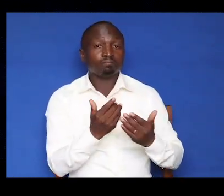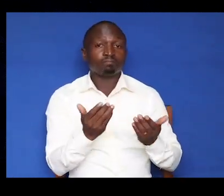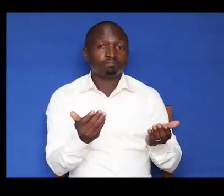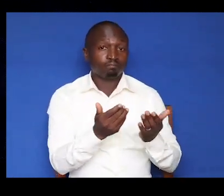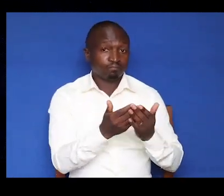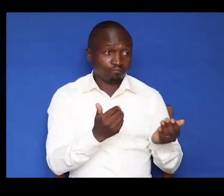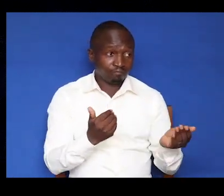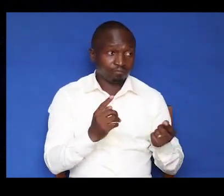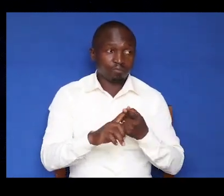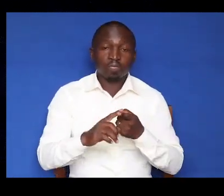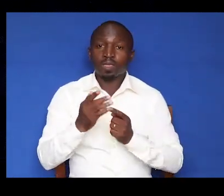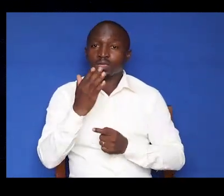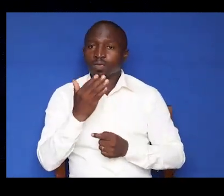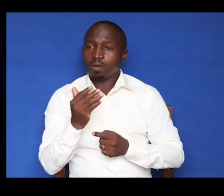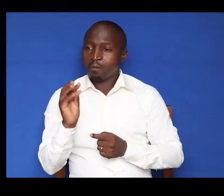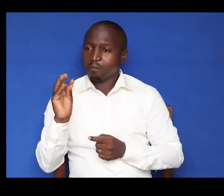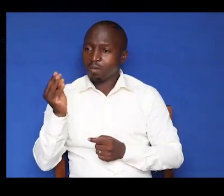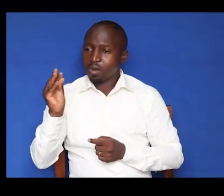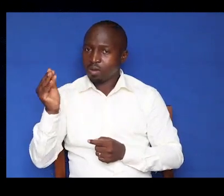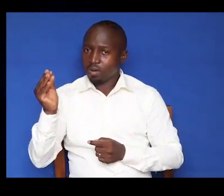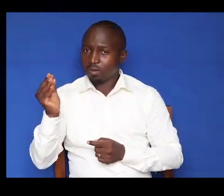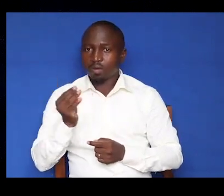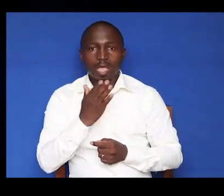as salt minerals